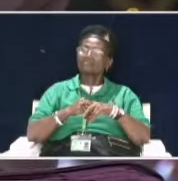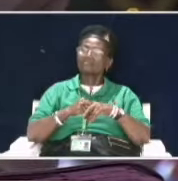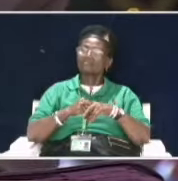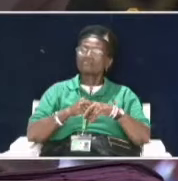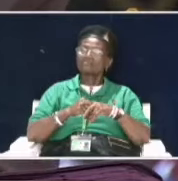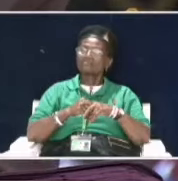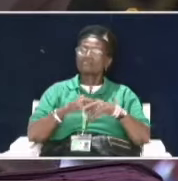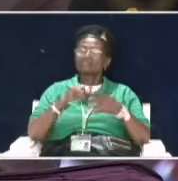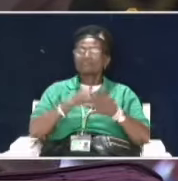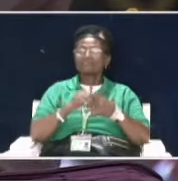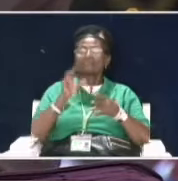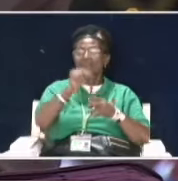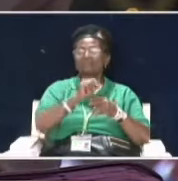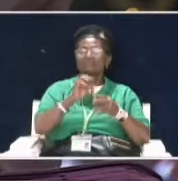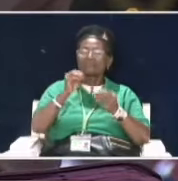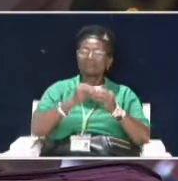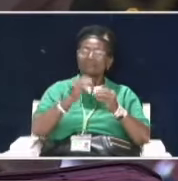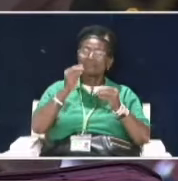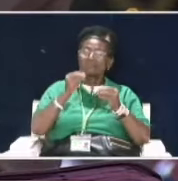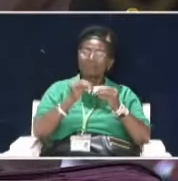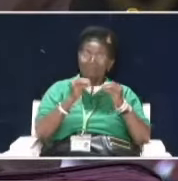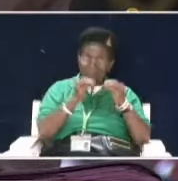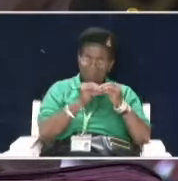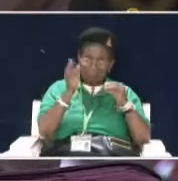It took more than 7 years to repair.